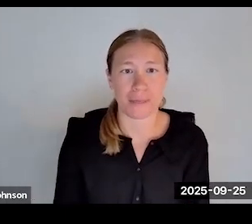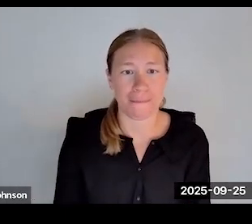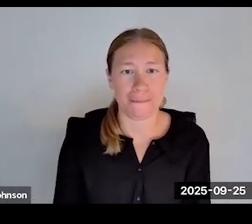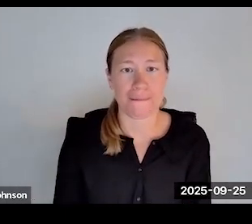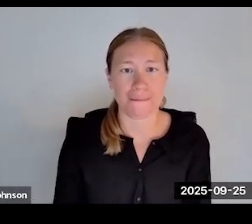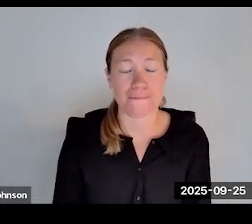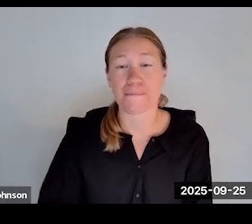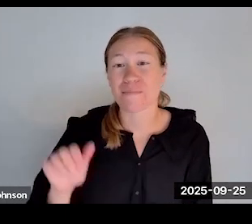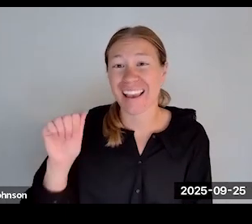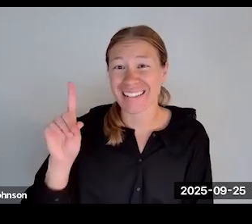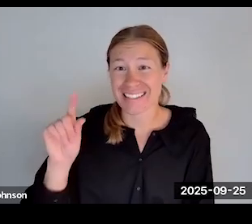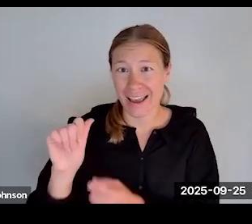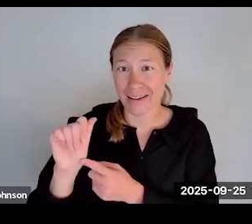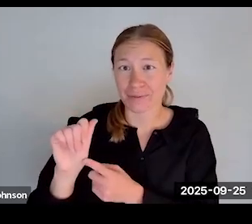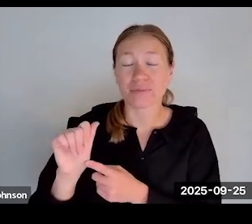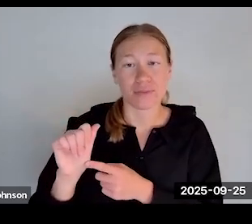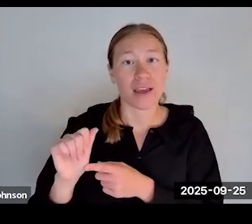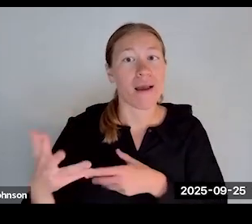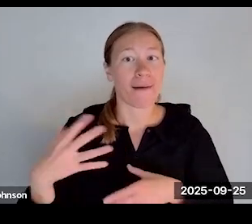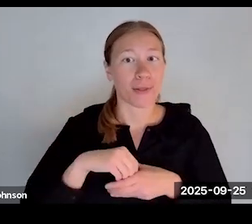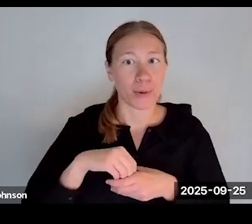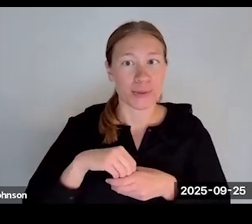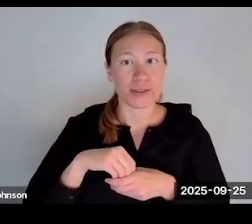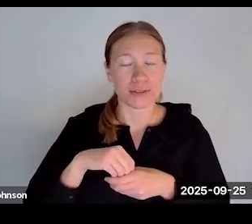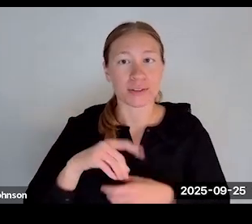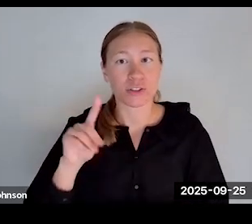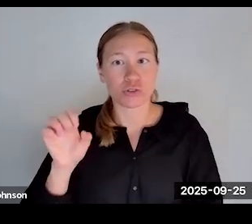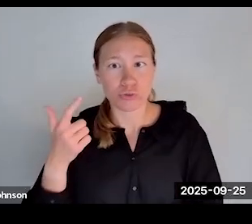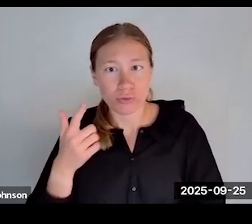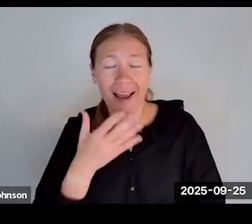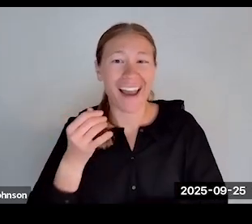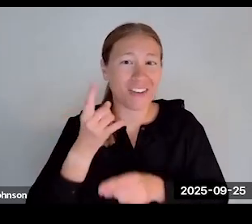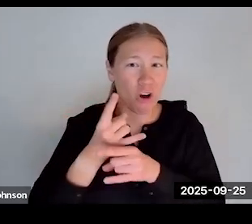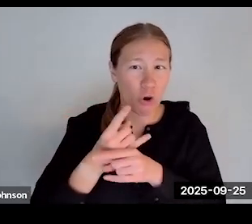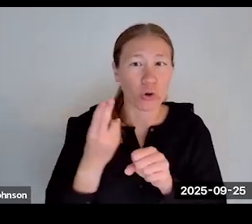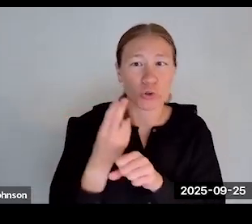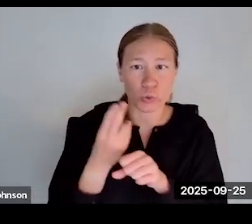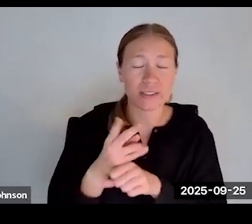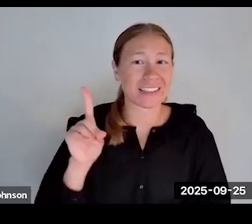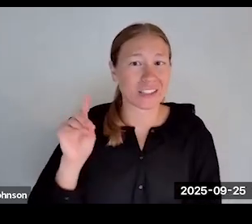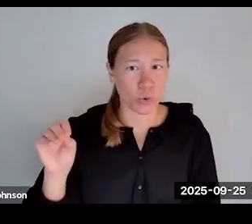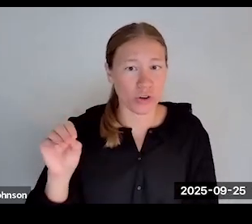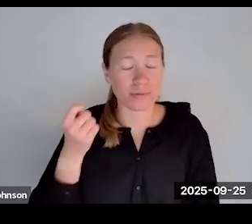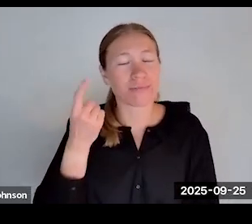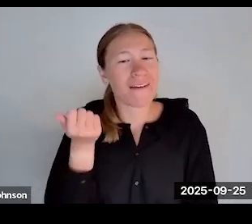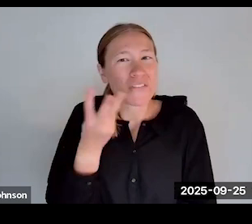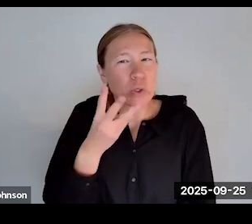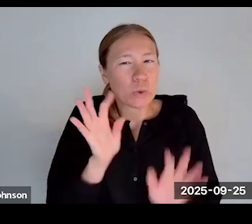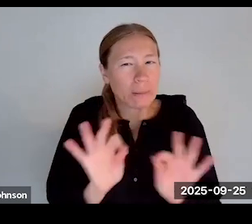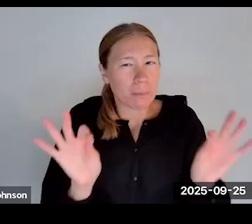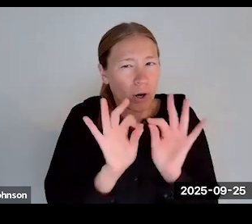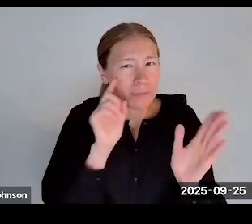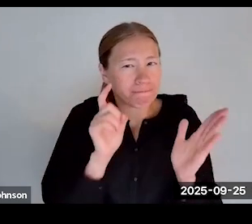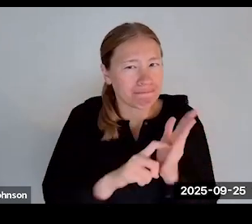The ADA does cover substance use and alcohol use disorders, but there are a few important